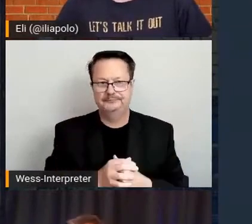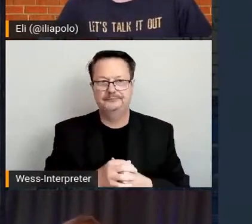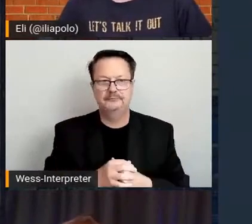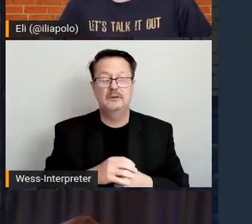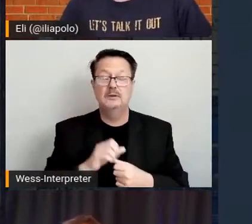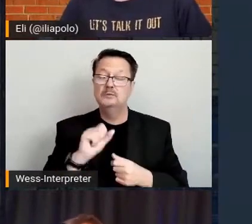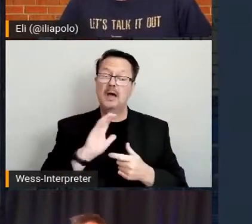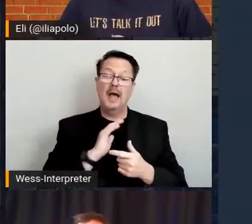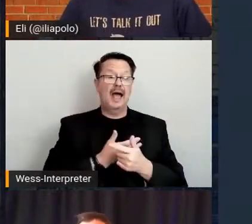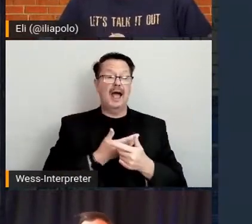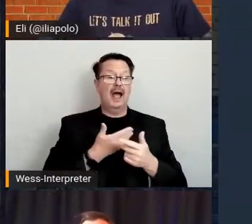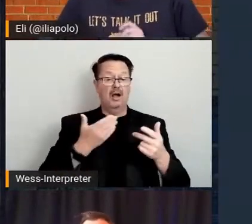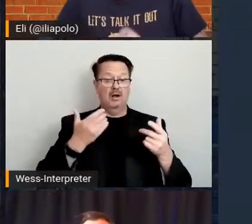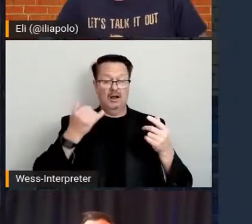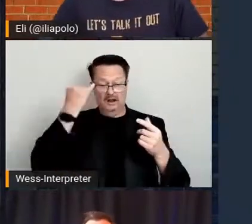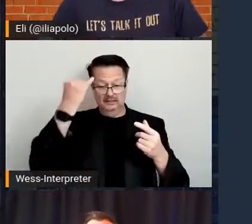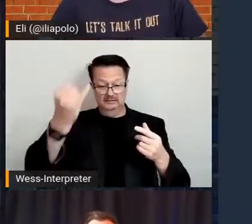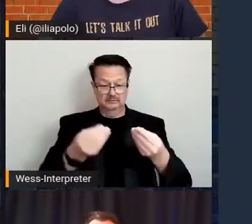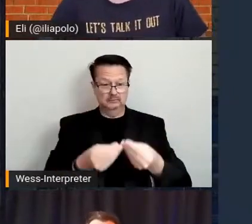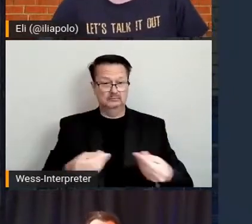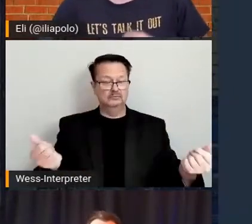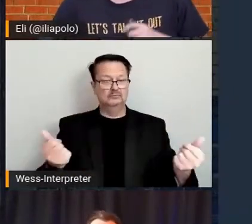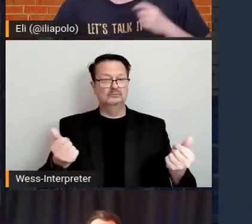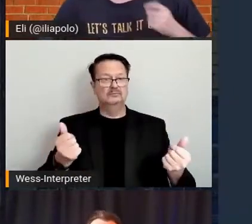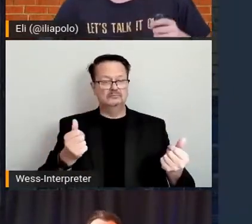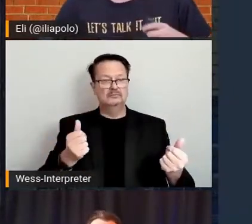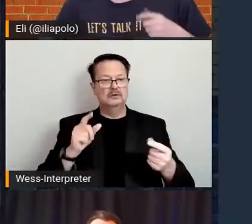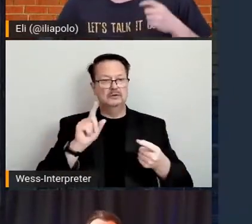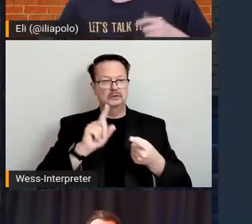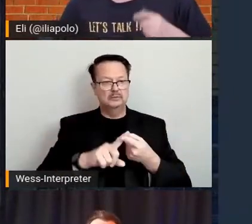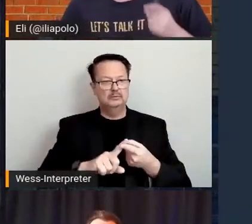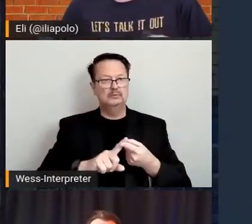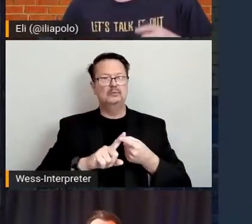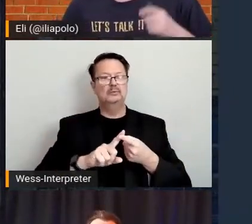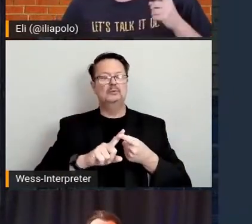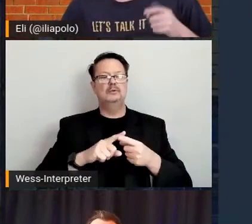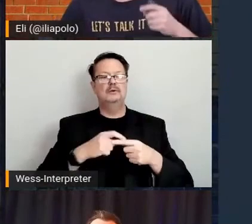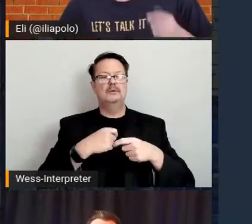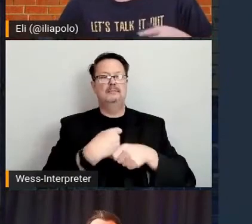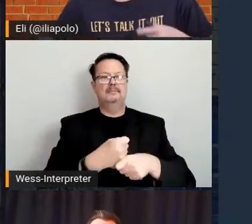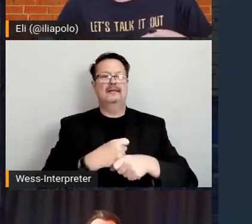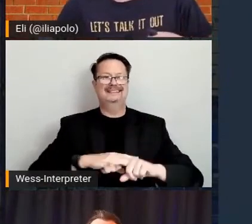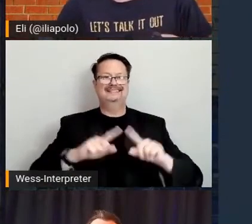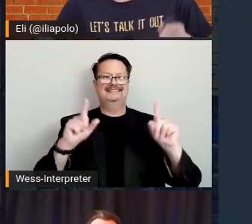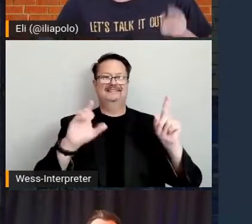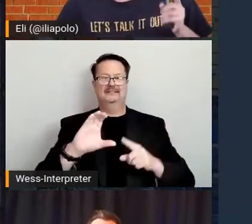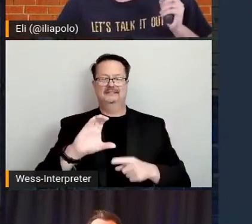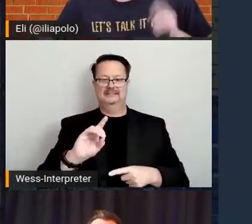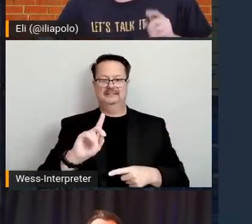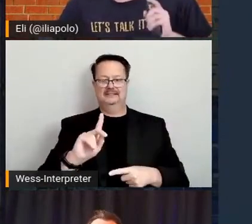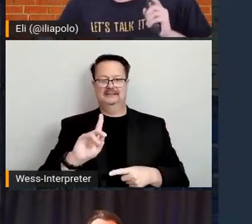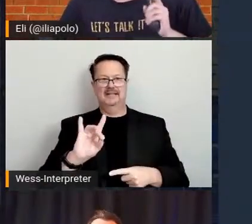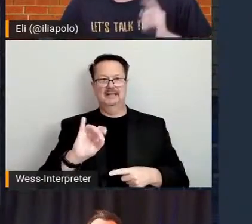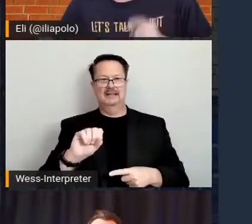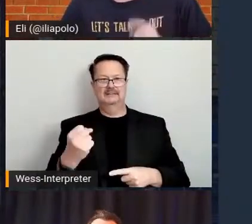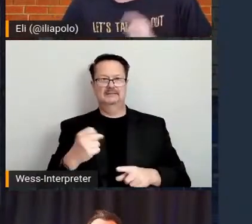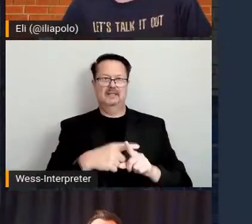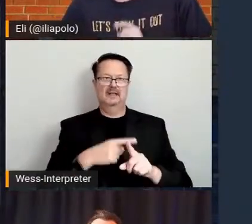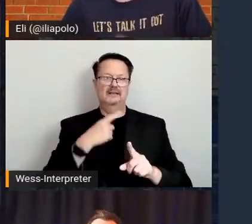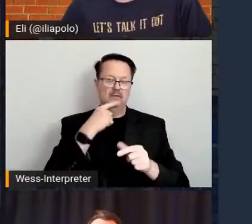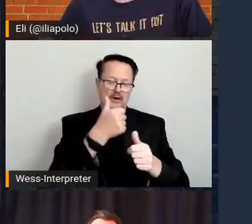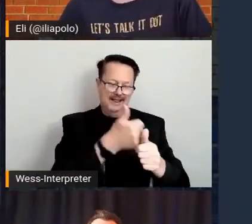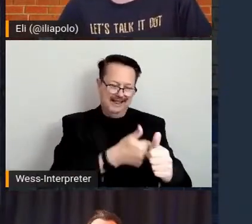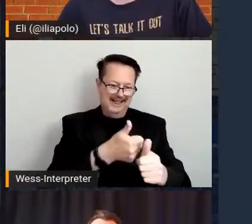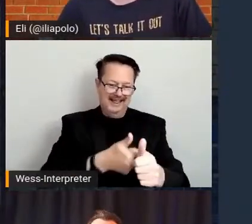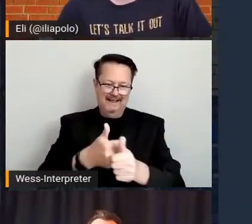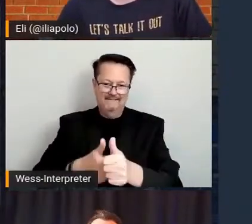the solution we came up with is actually to vend a different version of CDK8s Plus for every Kubernetes version